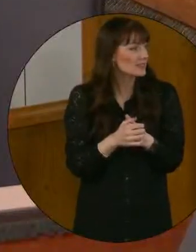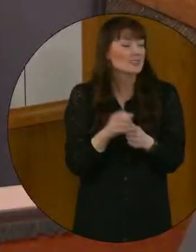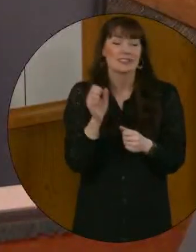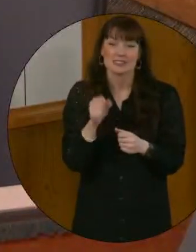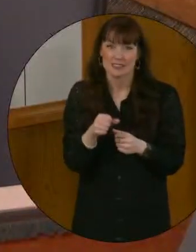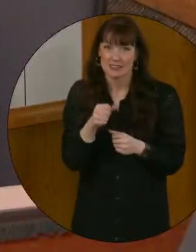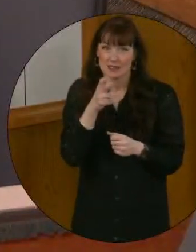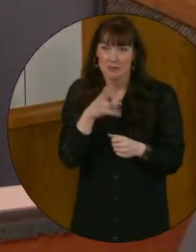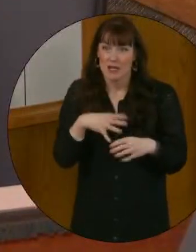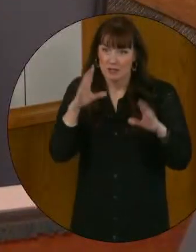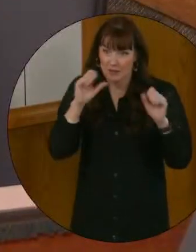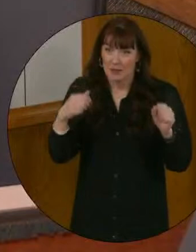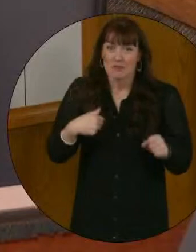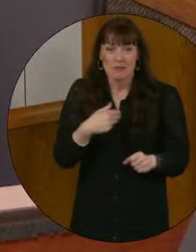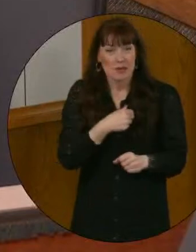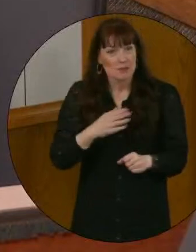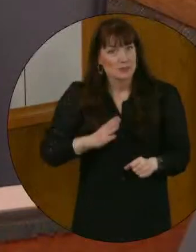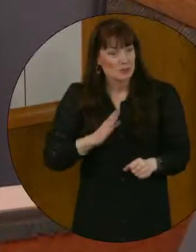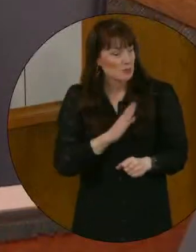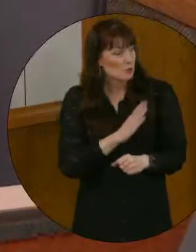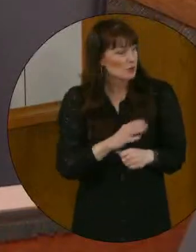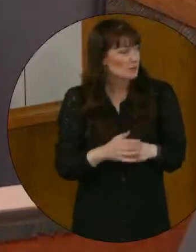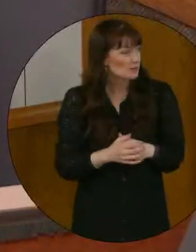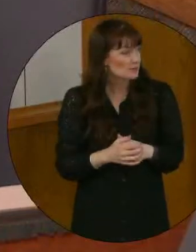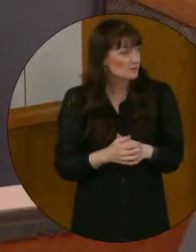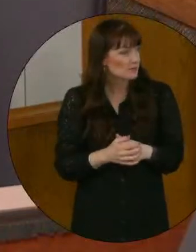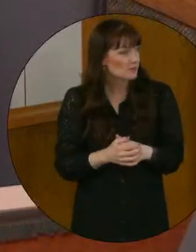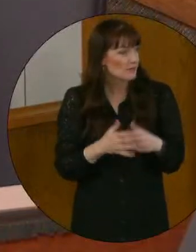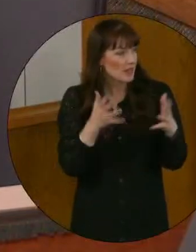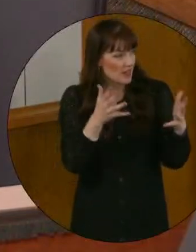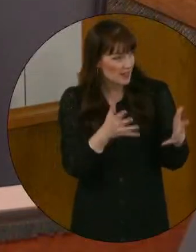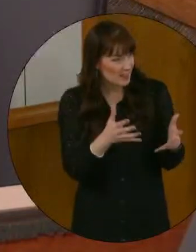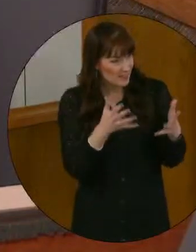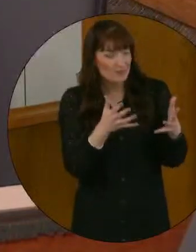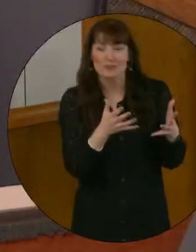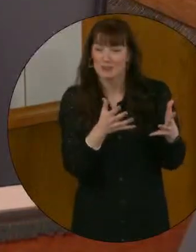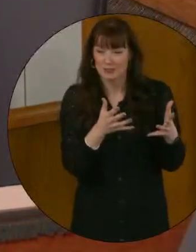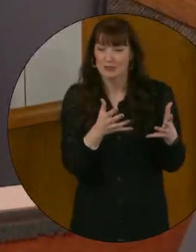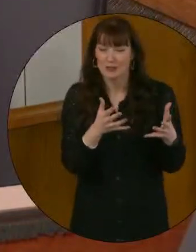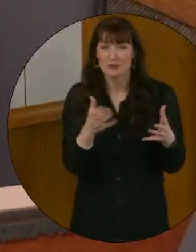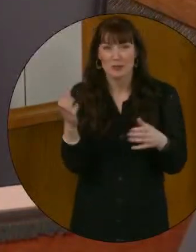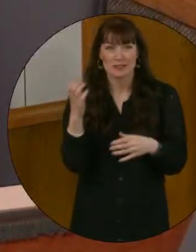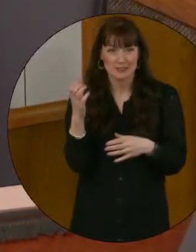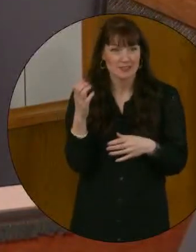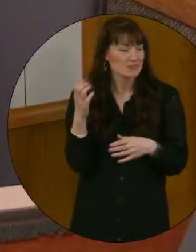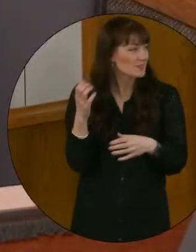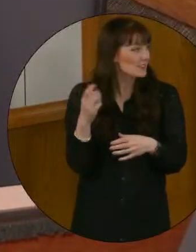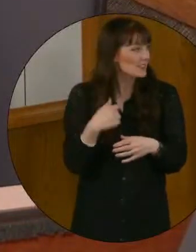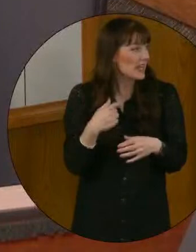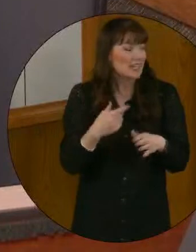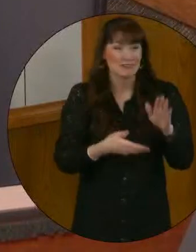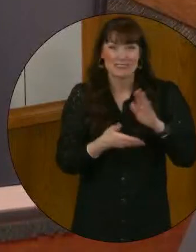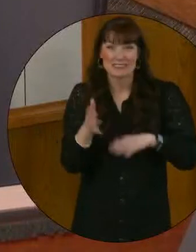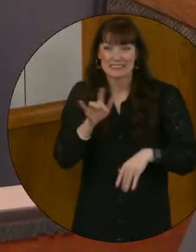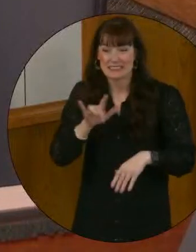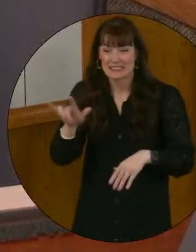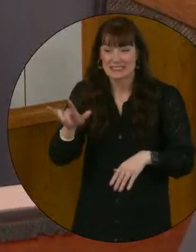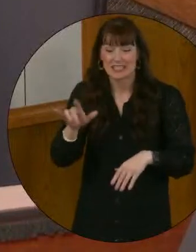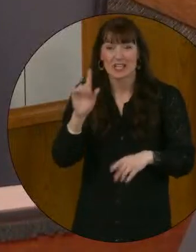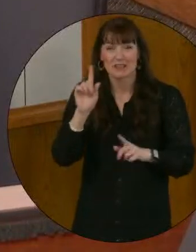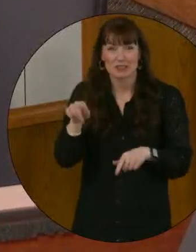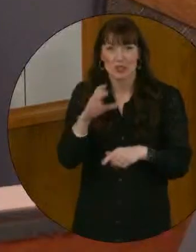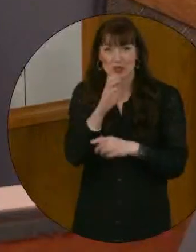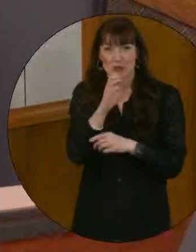Yes, Madam President, members of the board, I leave you in great hands with my chief of staff and my deputy. I'm catching a flight to get to Carson